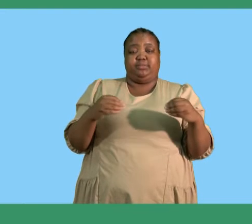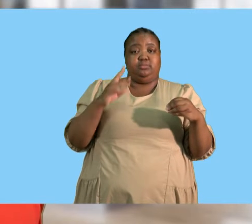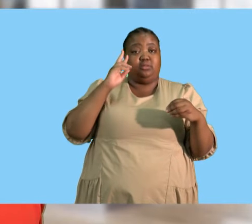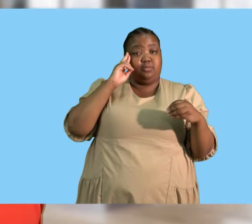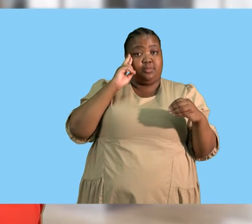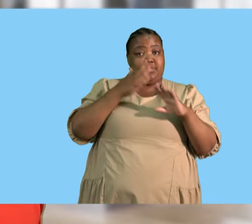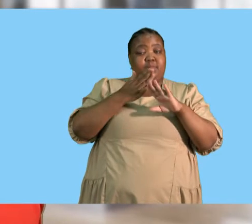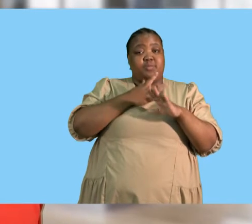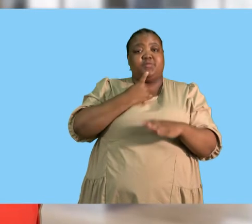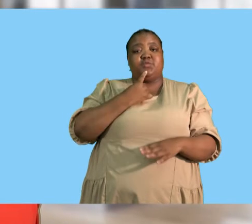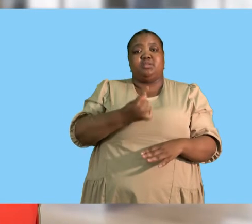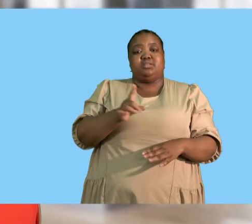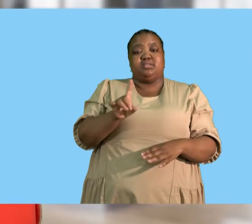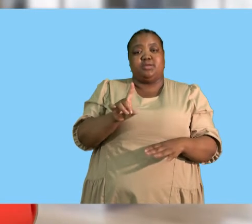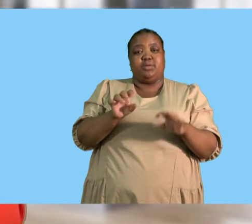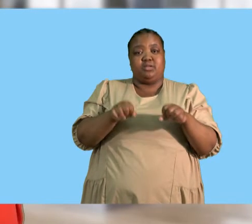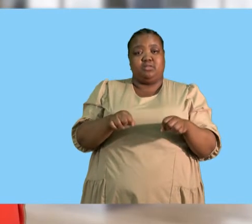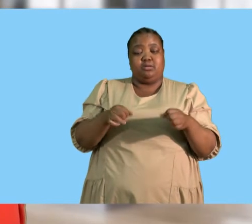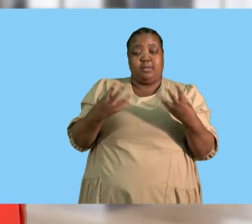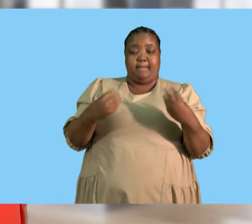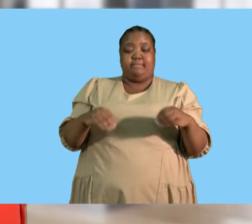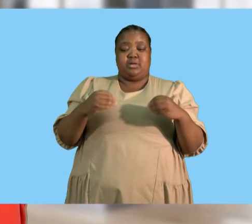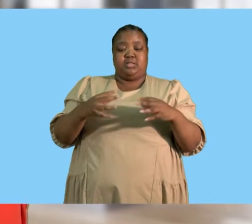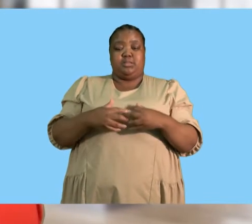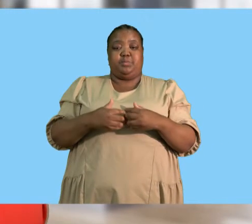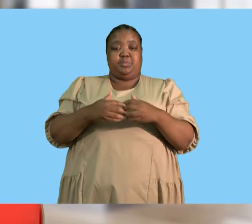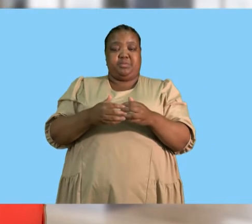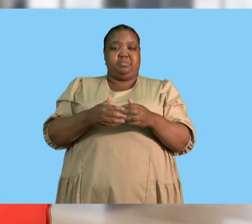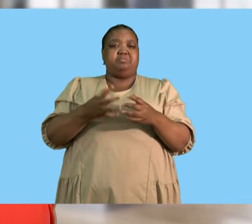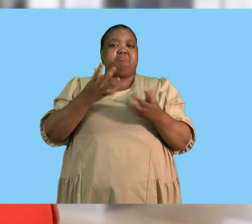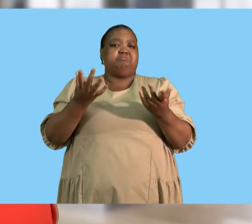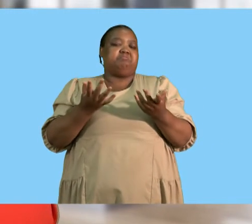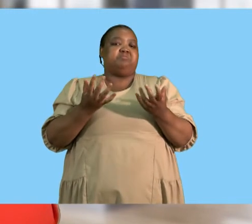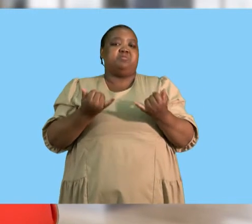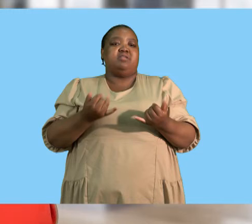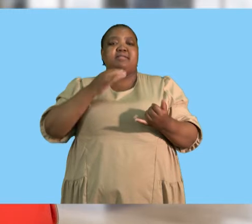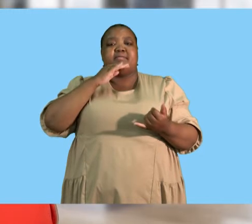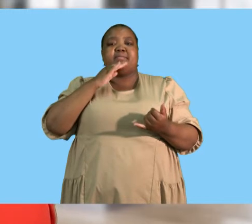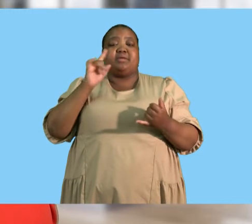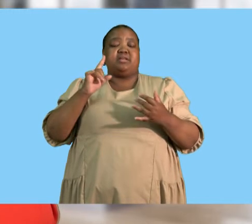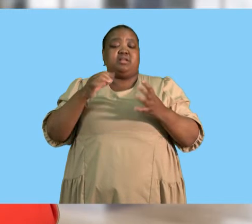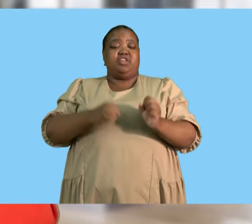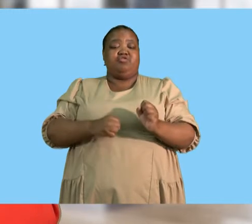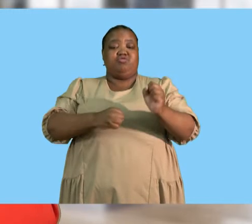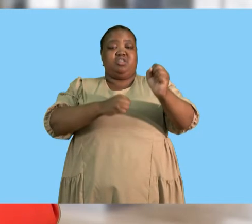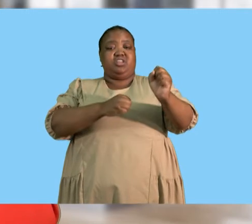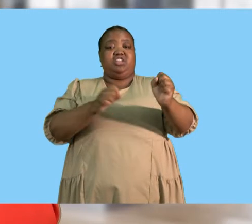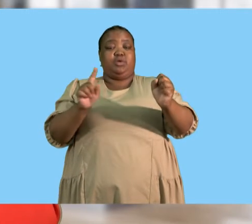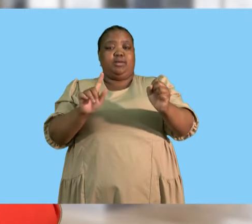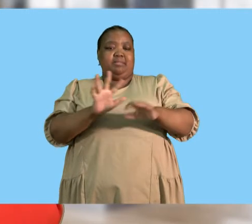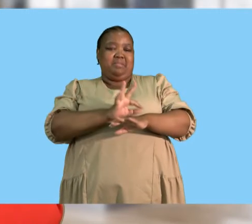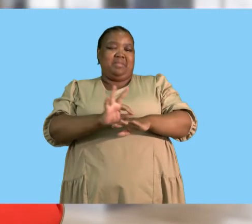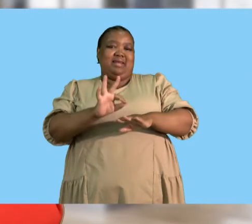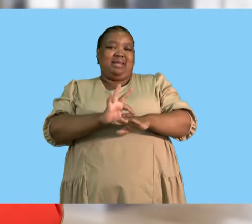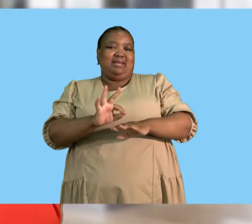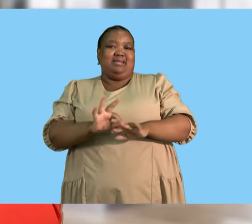remember initially that I said to you that when you are initiating a business, you are simply sitting down and strategizing on